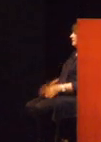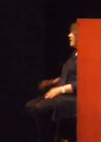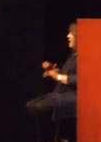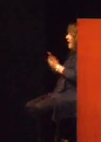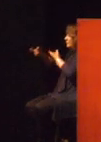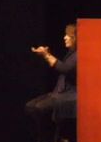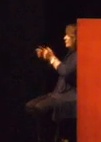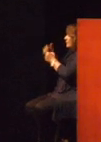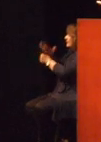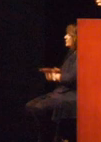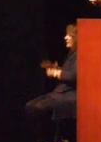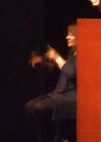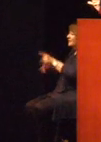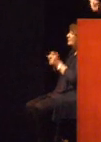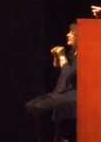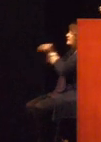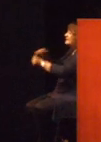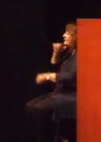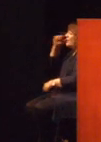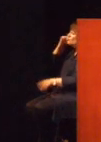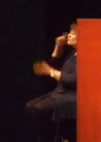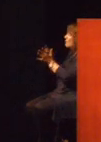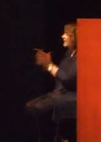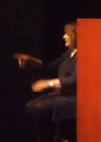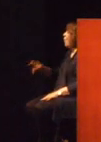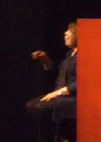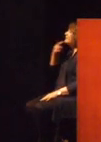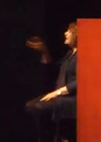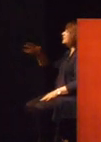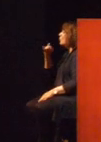not recognizing you or mistaking your name for somebody else's name?